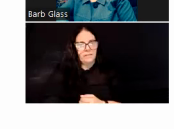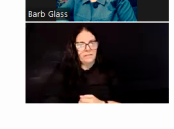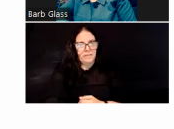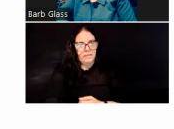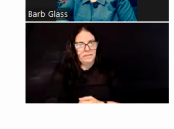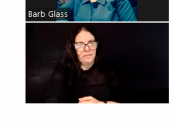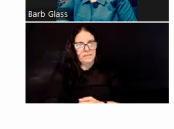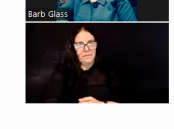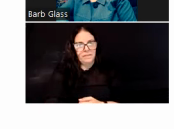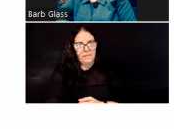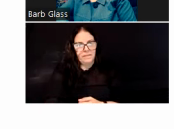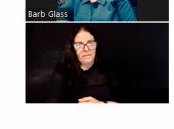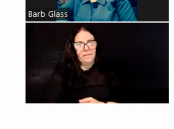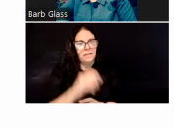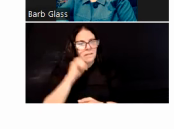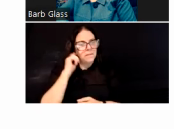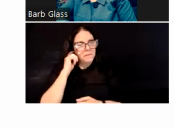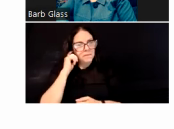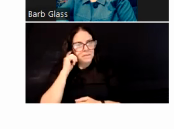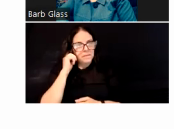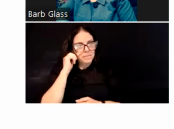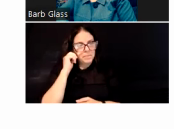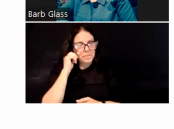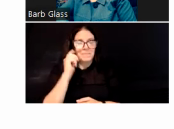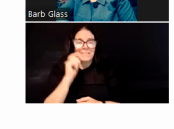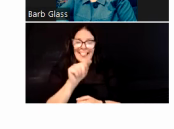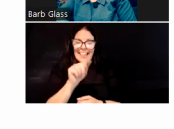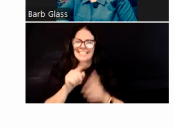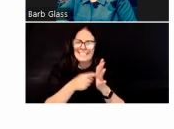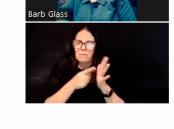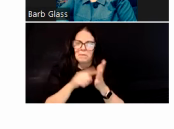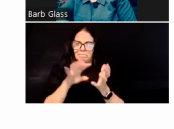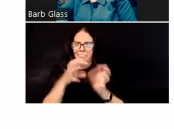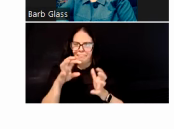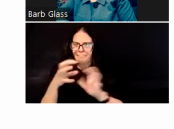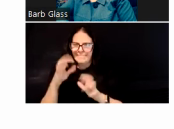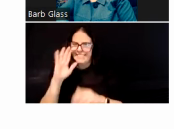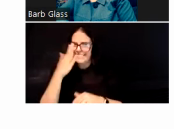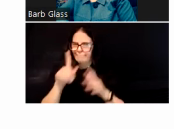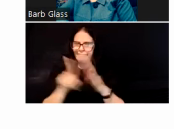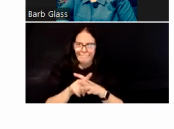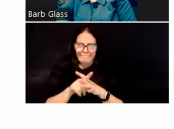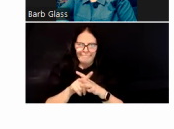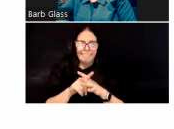feature can be glitchy at times. It seems to be glitchy, then not